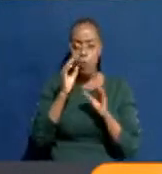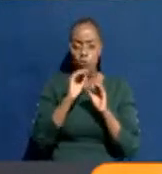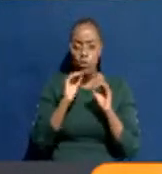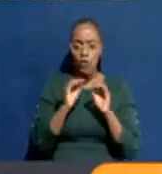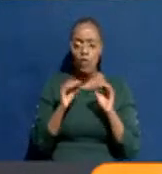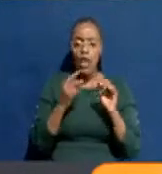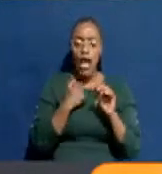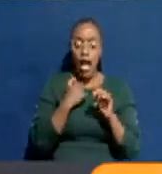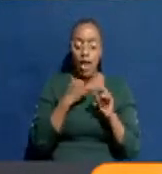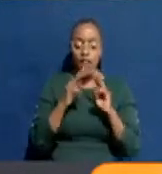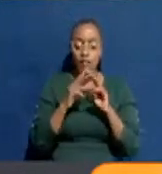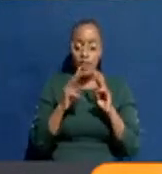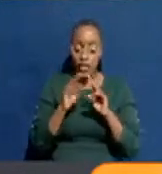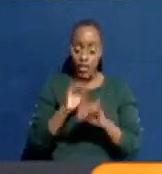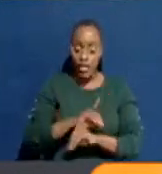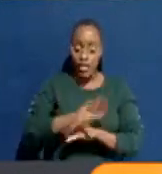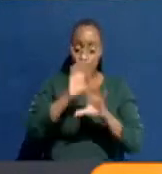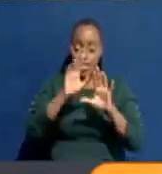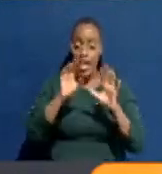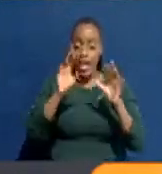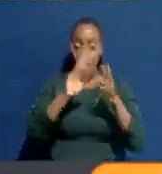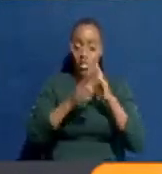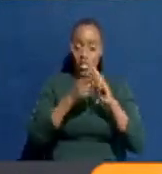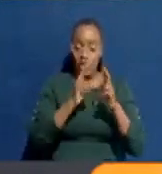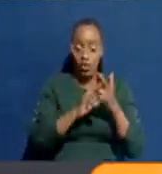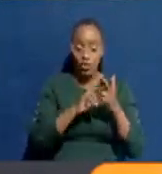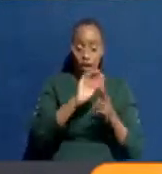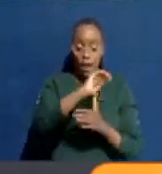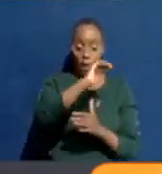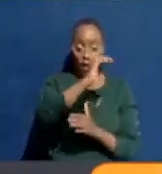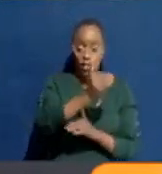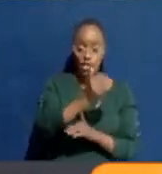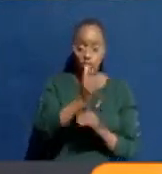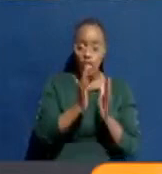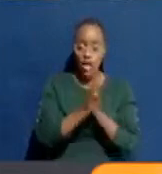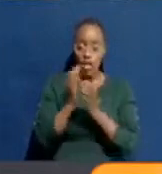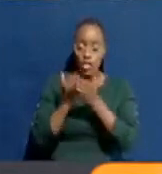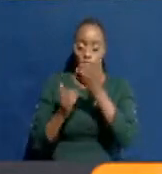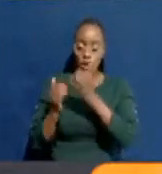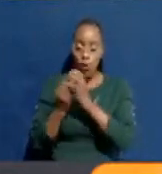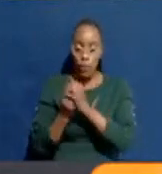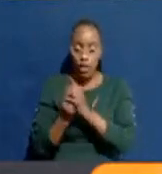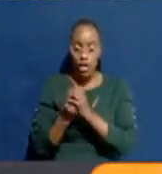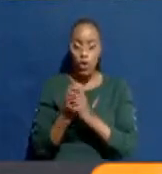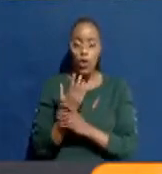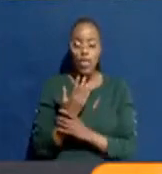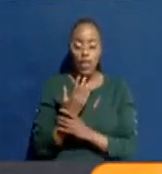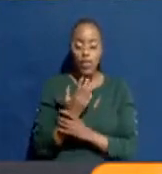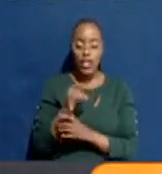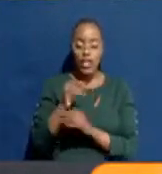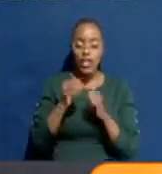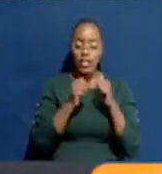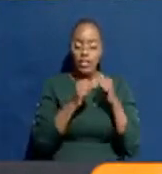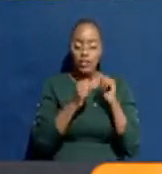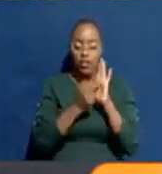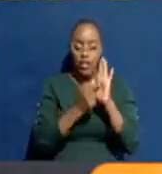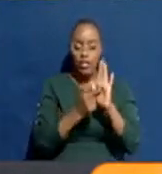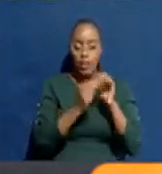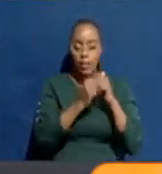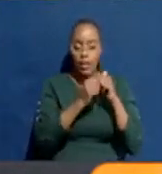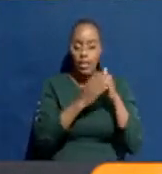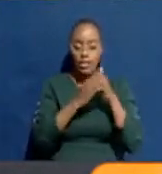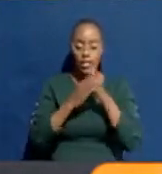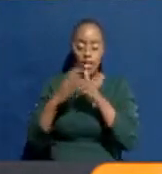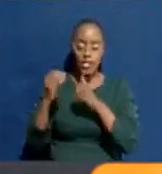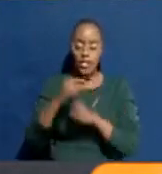also a very clear correlation between urbanization and economic growth. In 1990, for example,